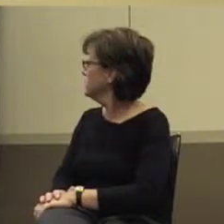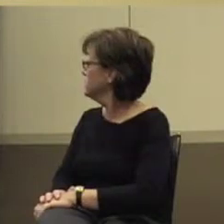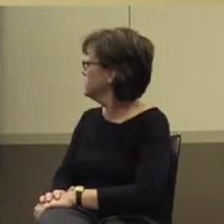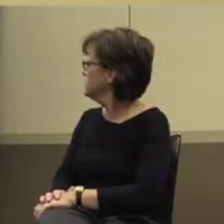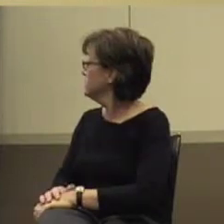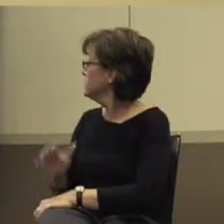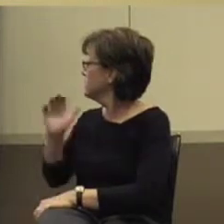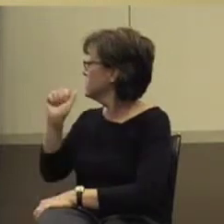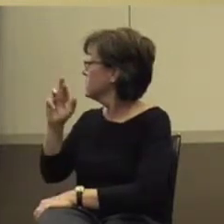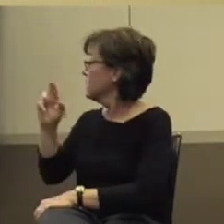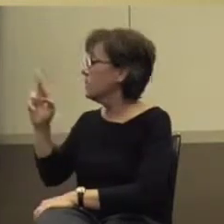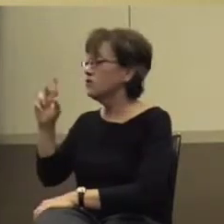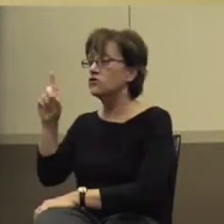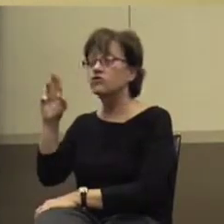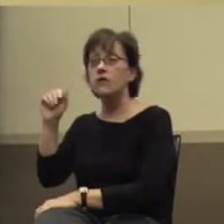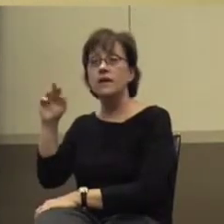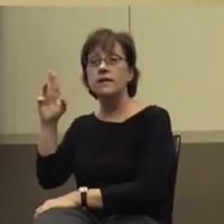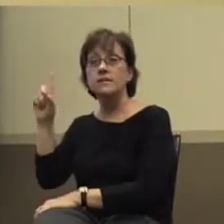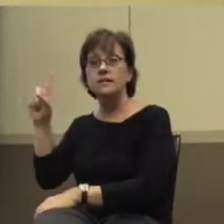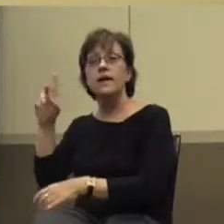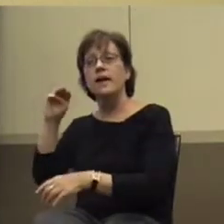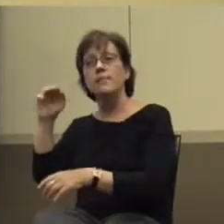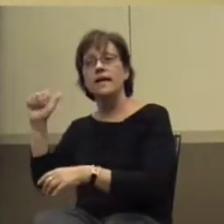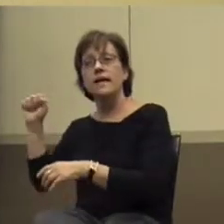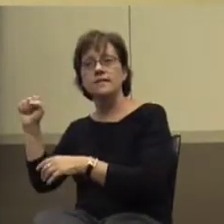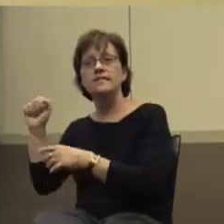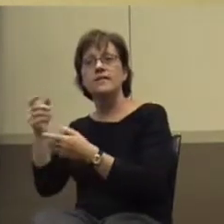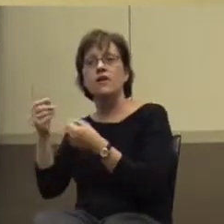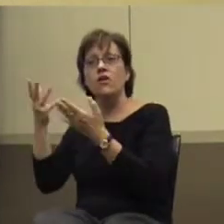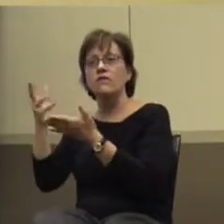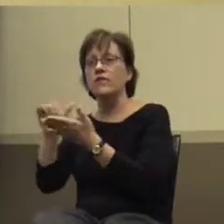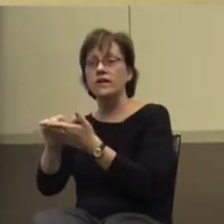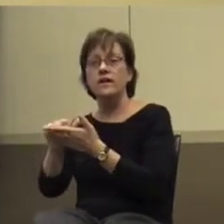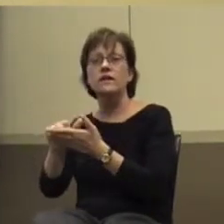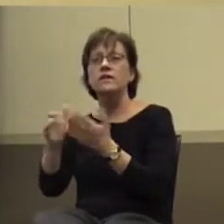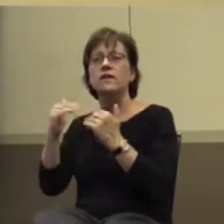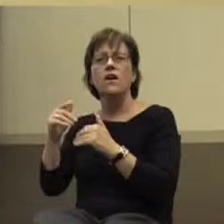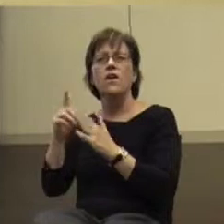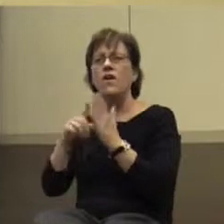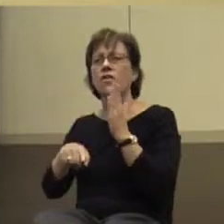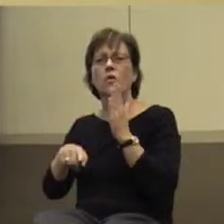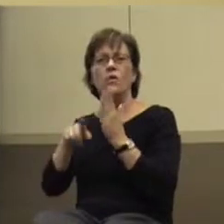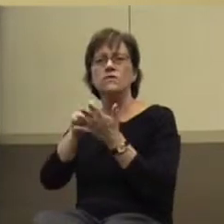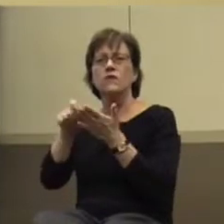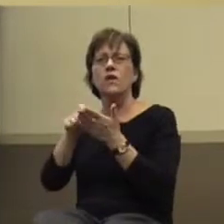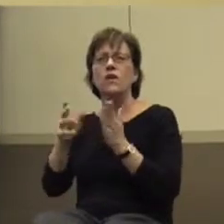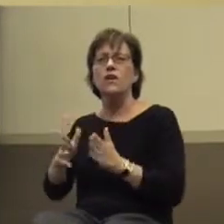Iwata. All these guys are big in the functional assessment and functional analysis field.